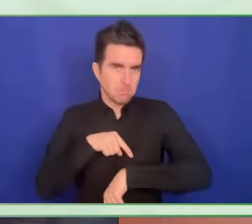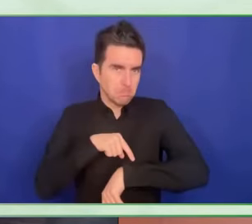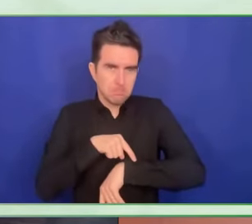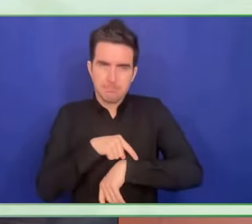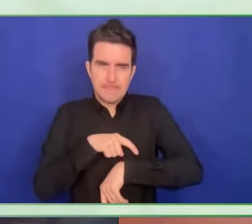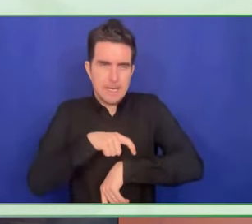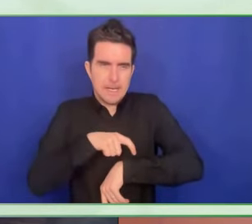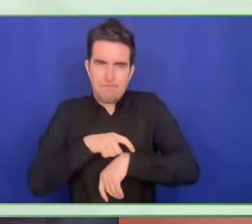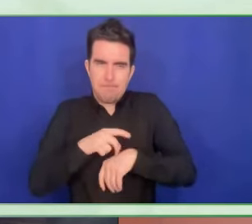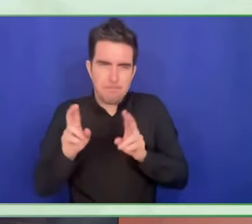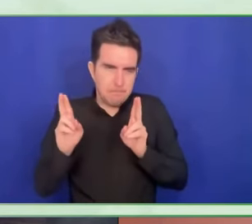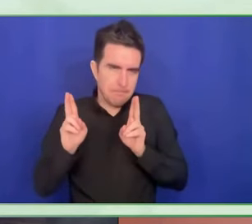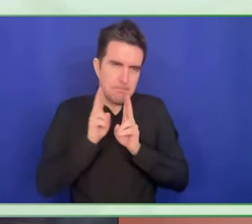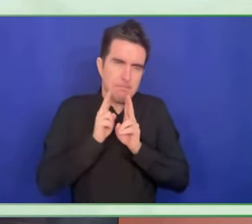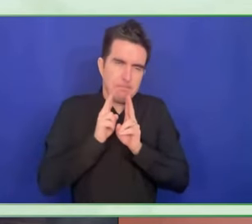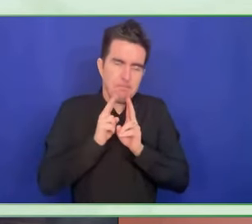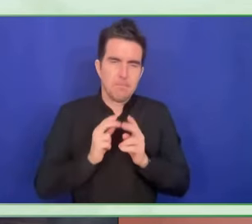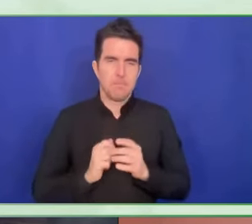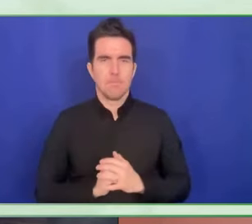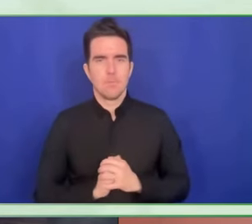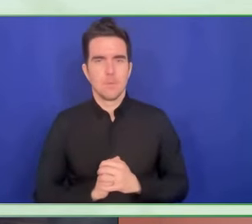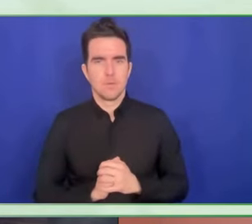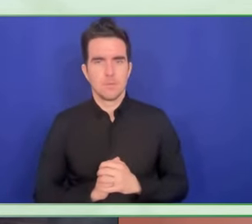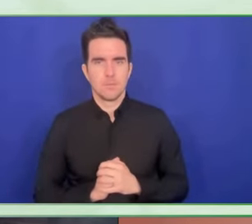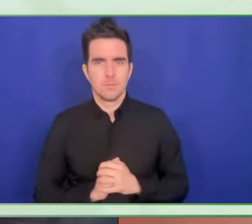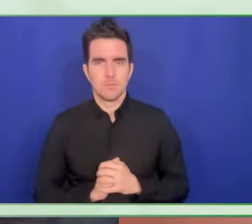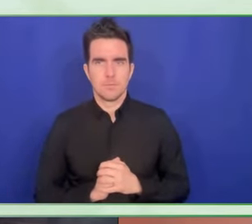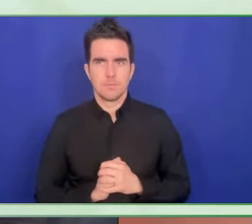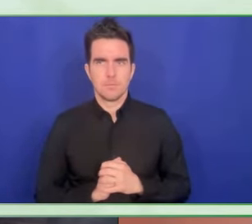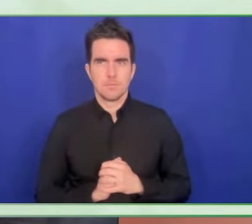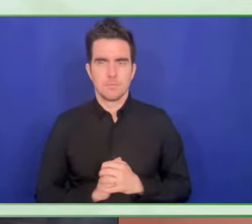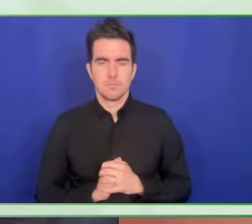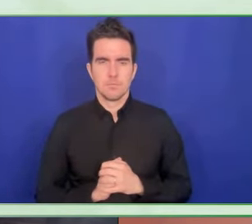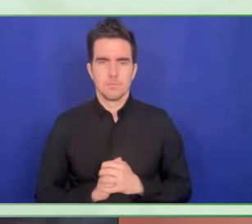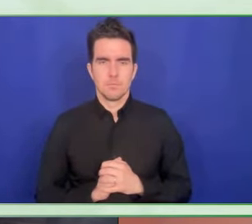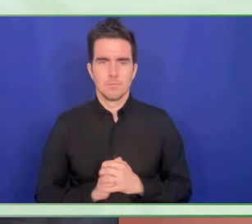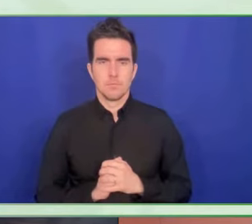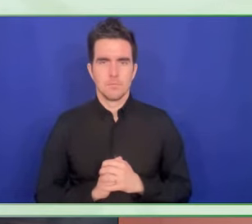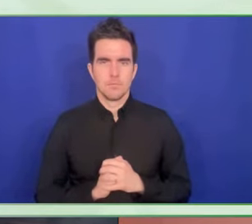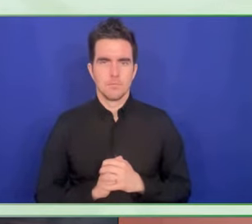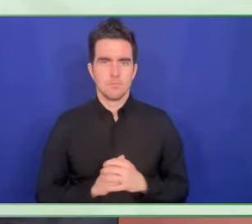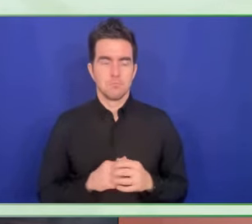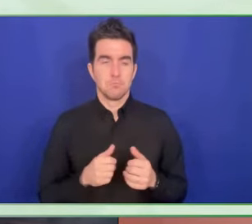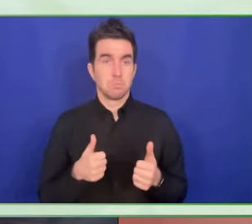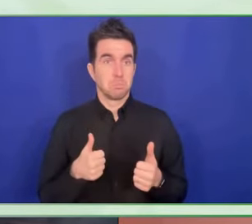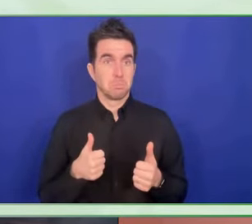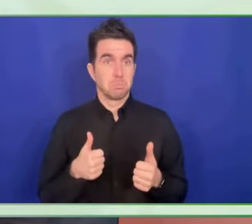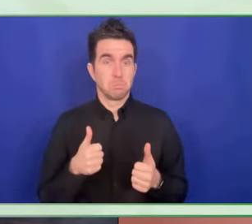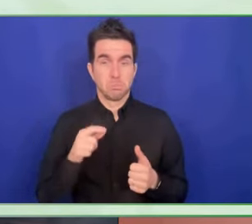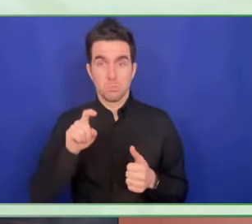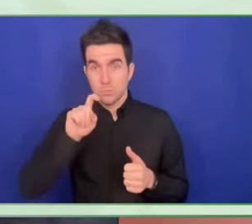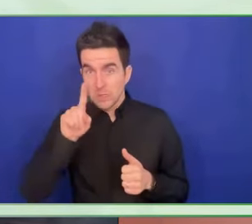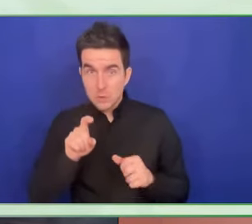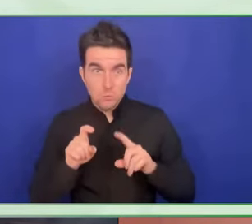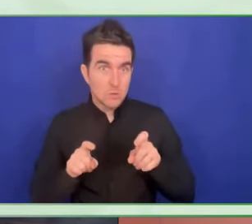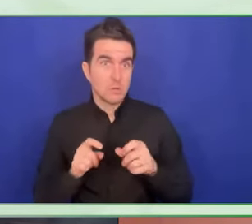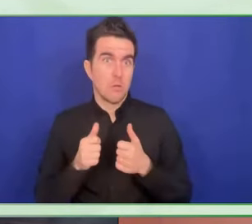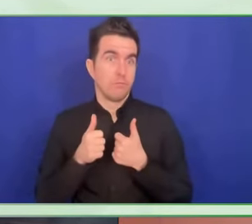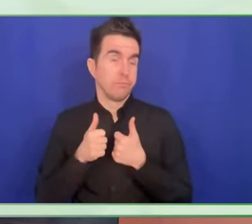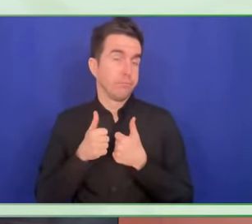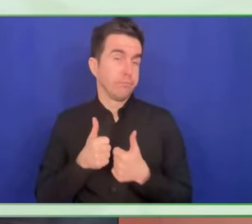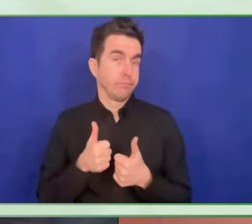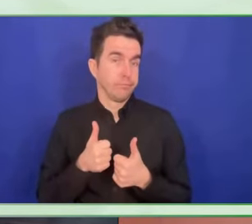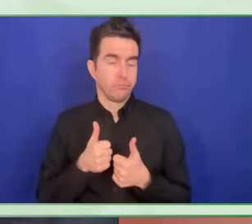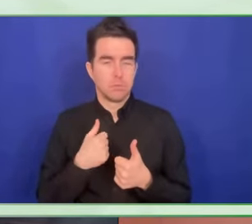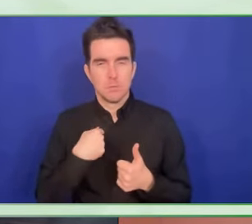something that we addressed in the presentation, which is you have to talk about it, right? And it has to be up front and center, whether it is in a magazine, whether it's in a